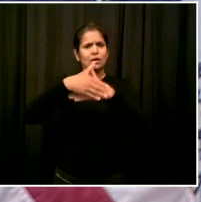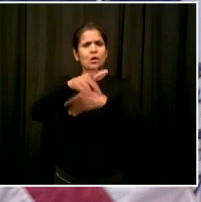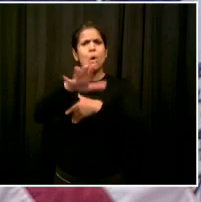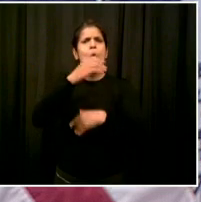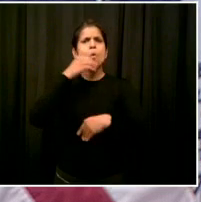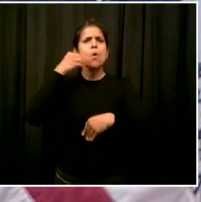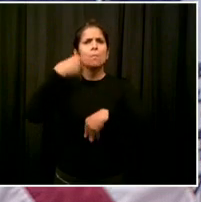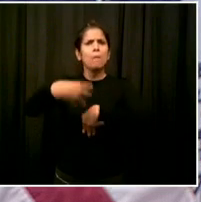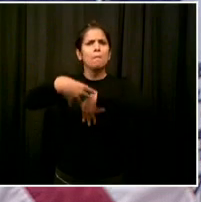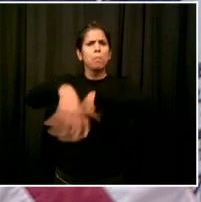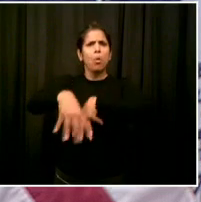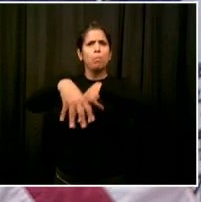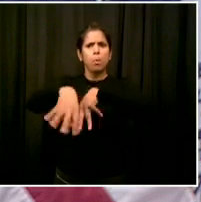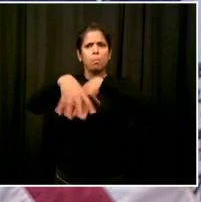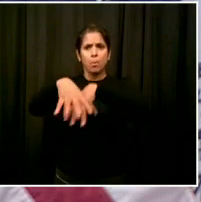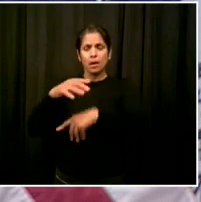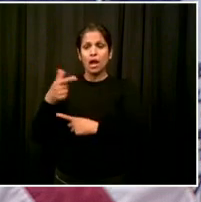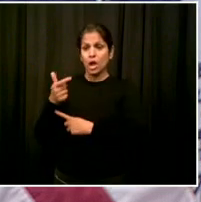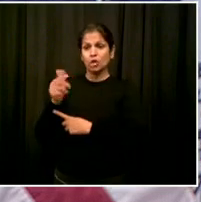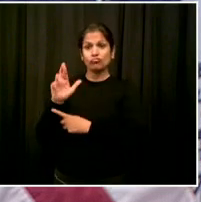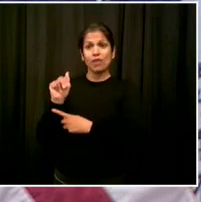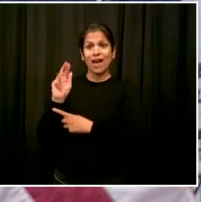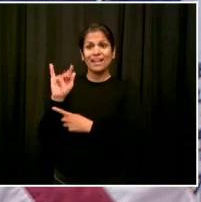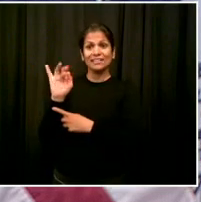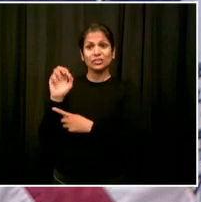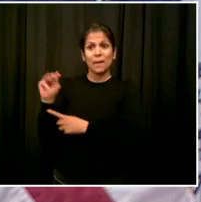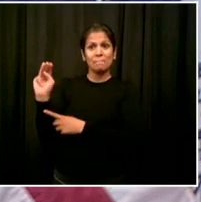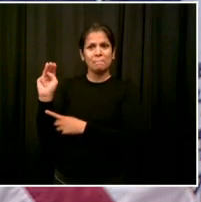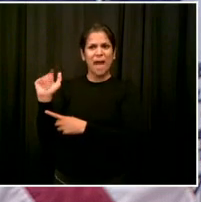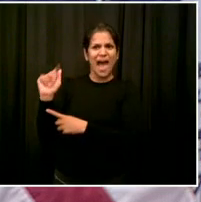Shant, this is something that was being worked on before that.